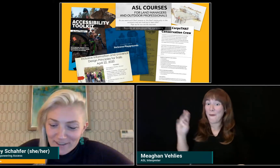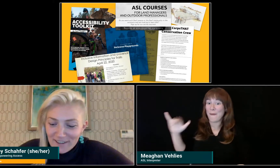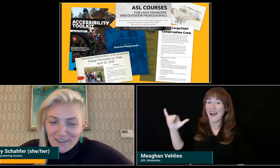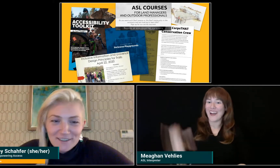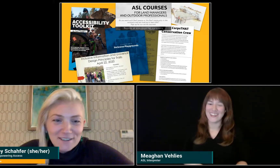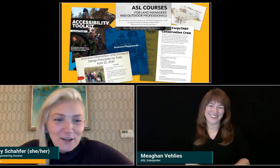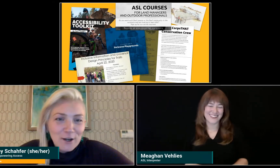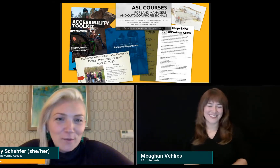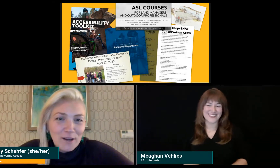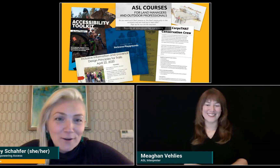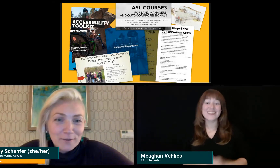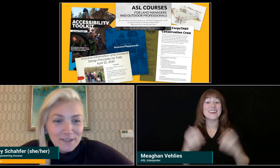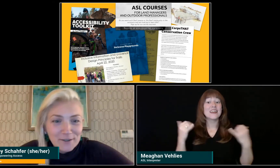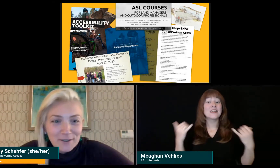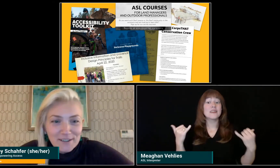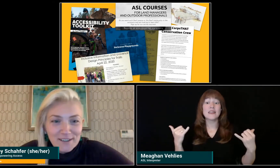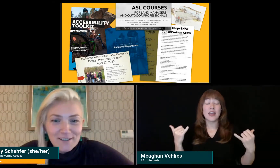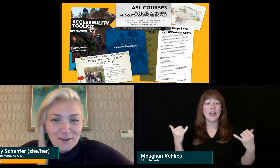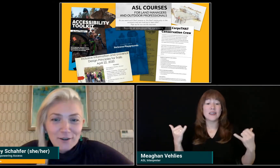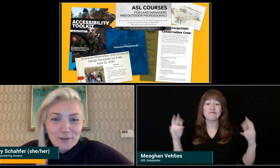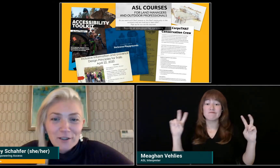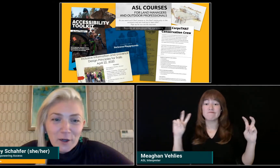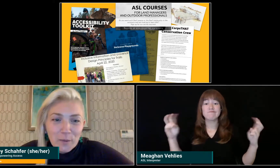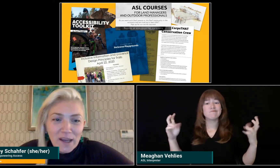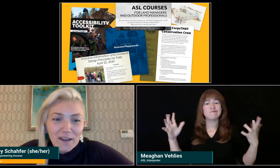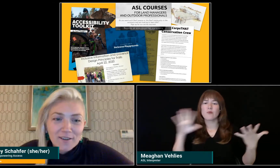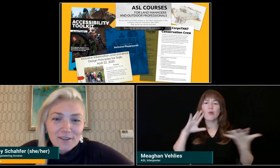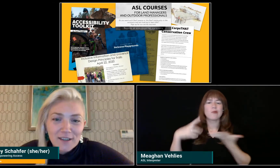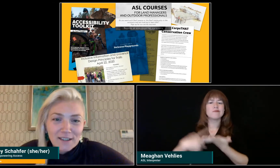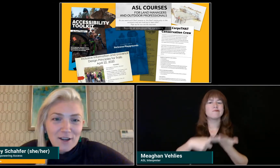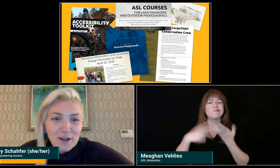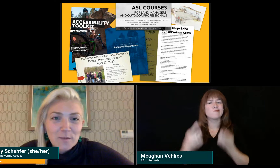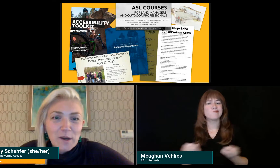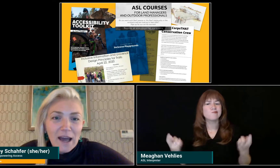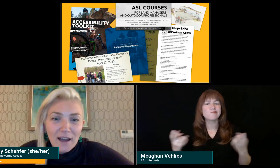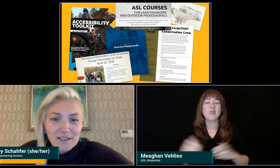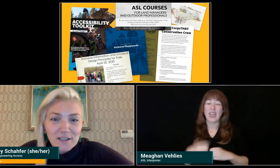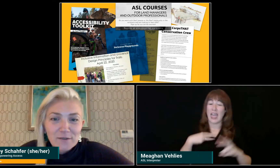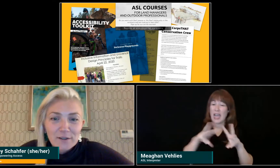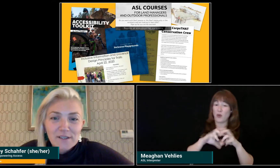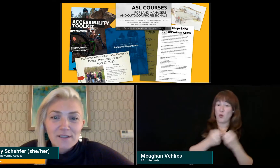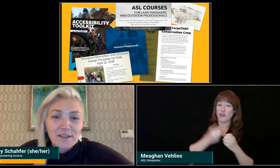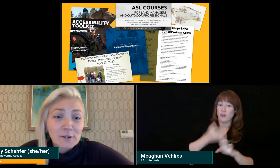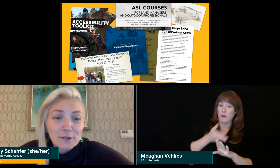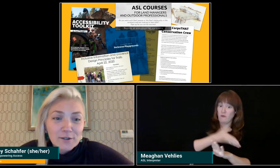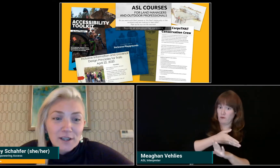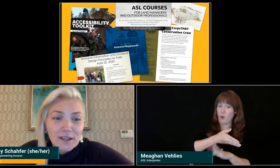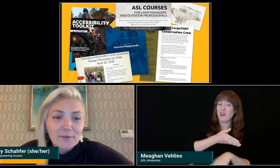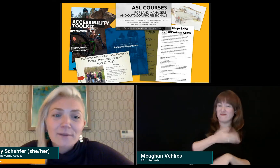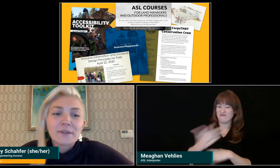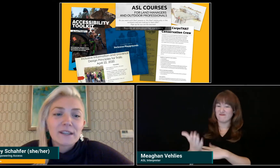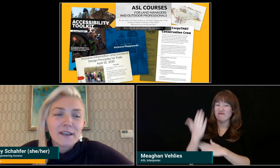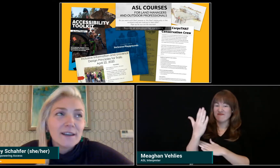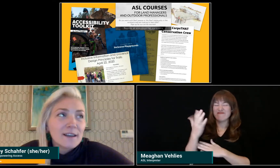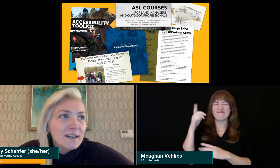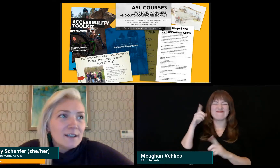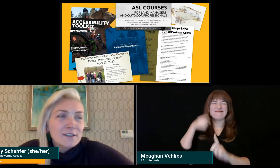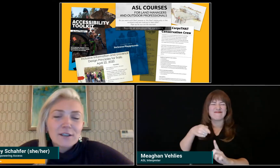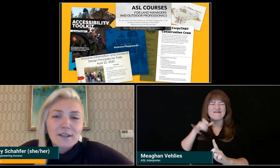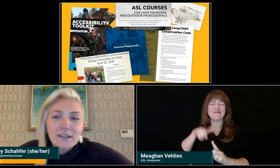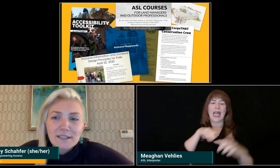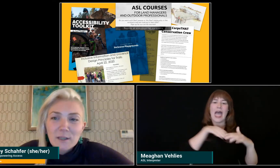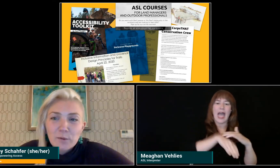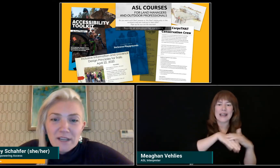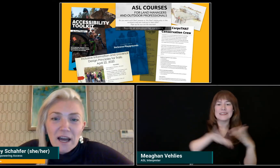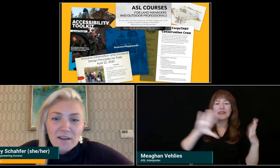Today we are here to talk about resources. Our earlier panel kind of talked about access versus inclusion, and we really